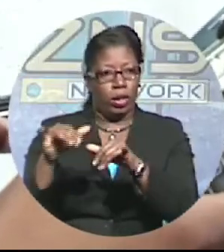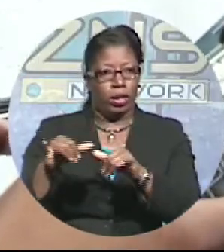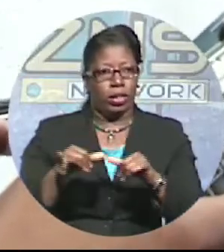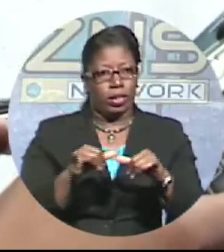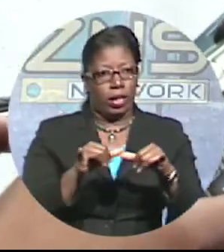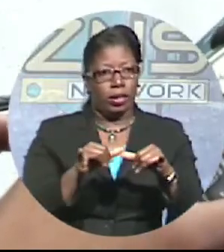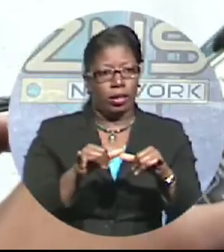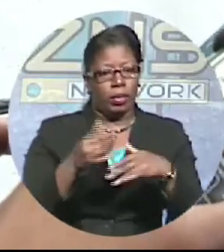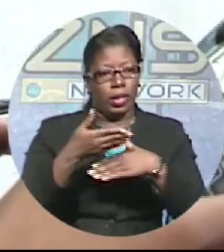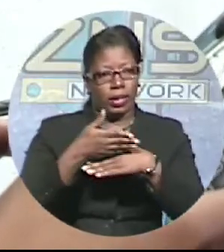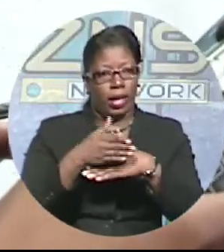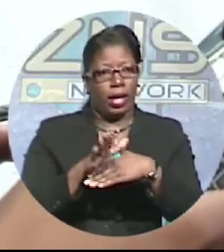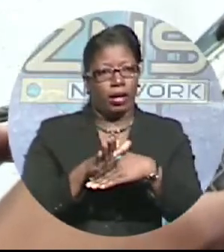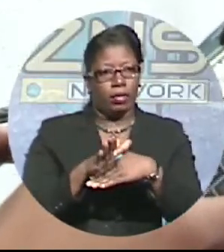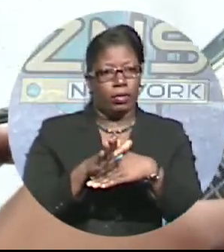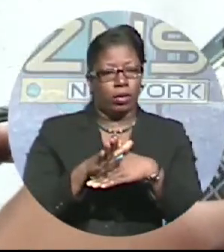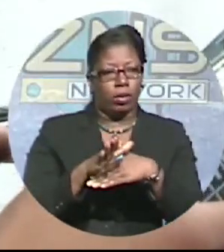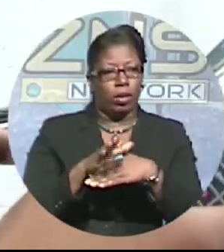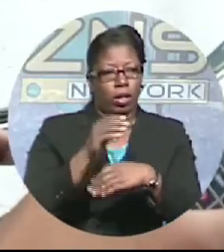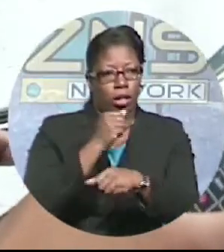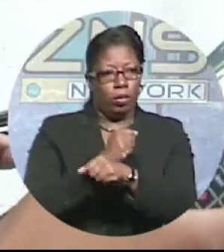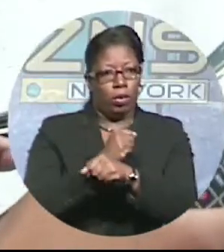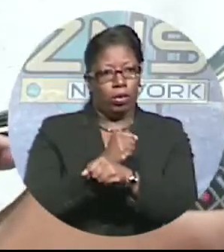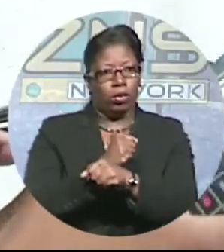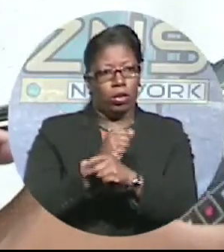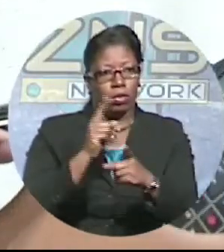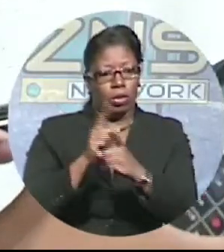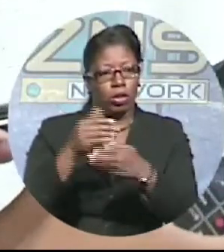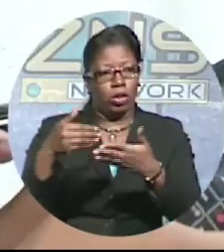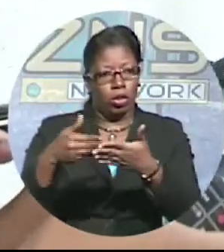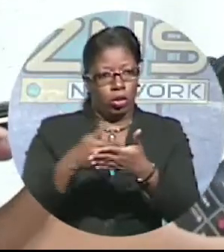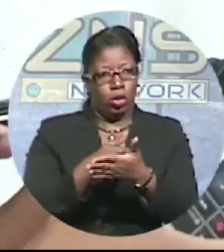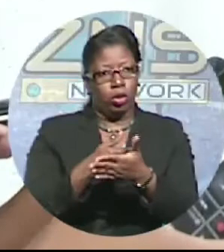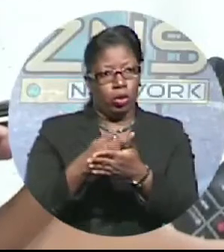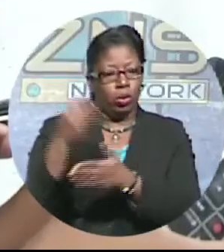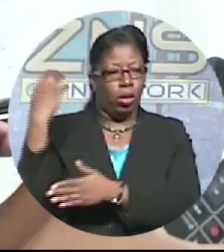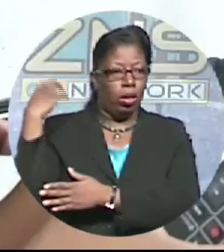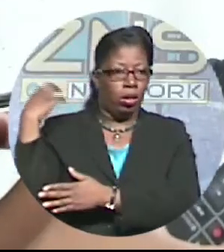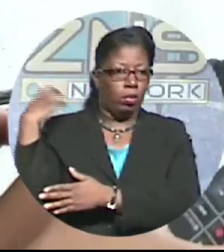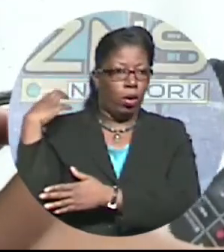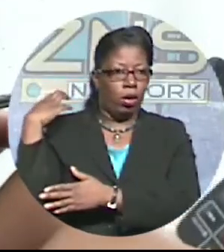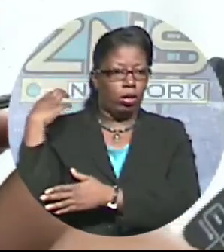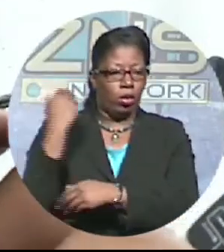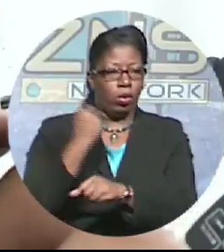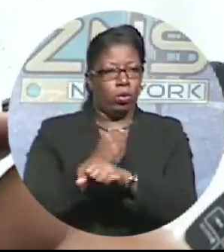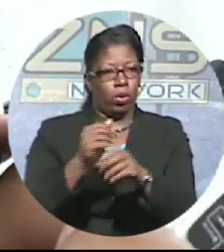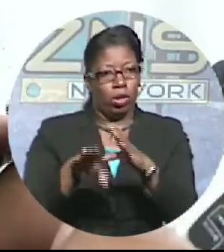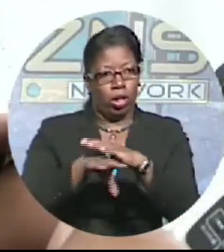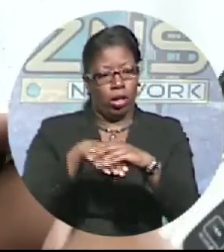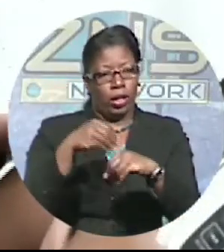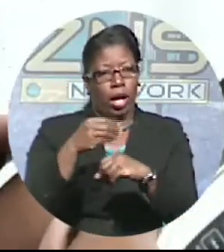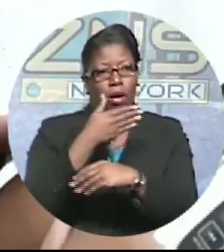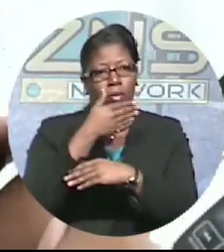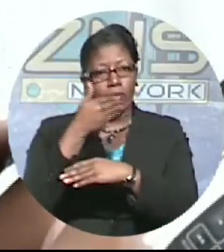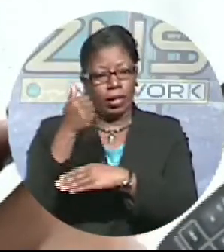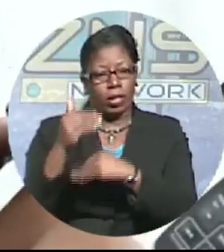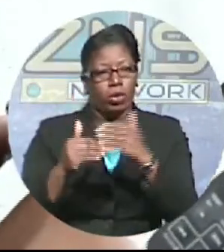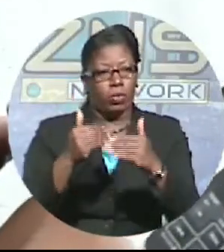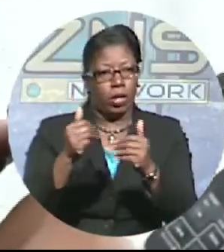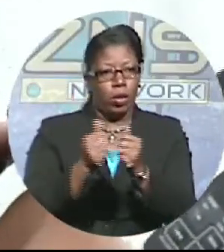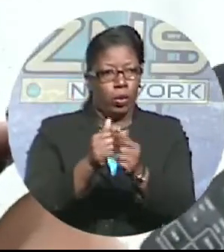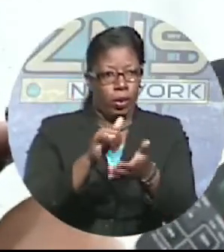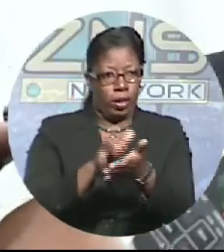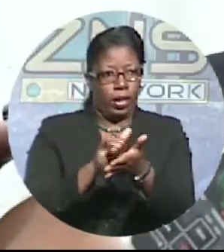But that will be after the employees would have met the new employer, and then they would have worked out how best they're going to proceed. But there's